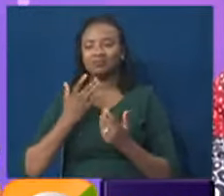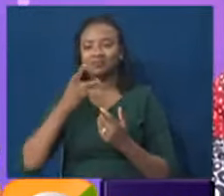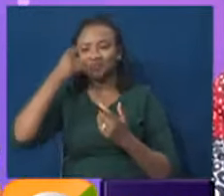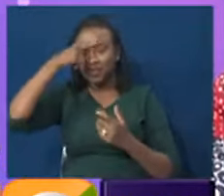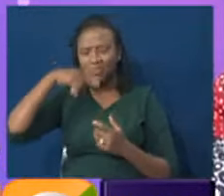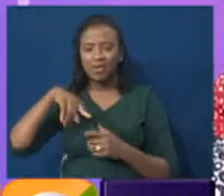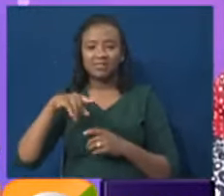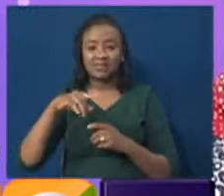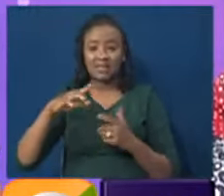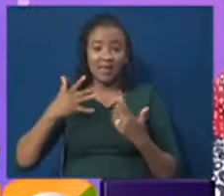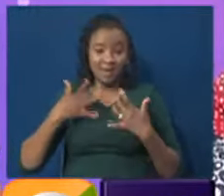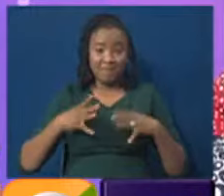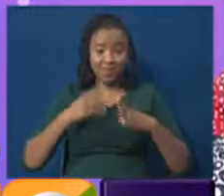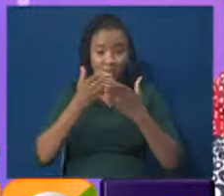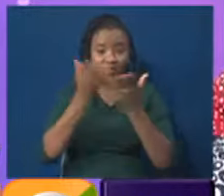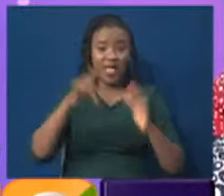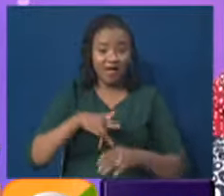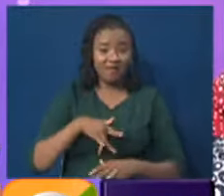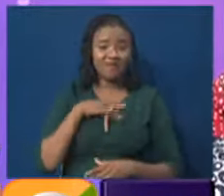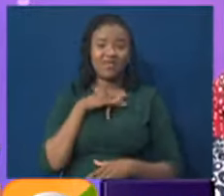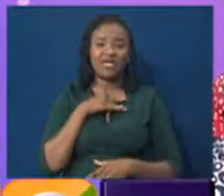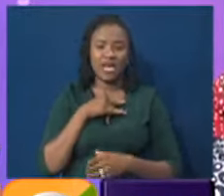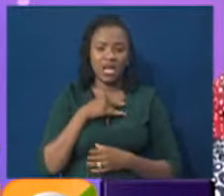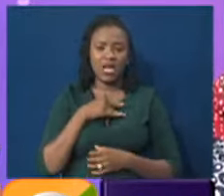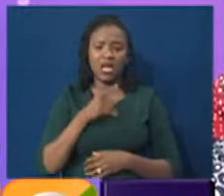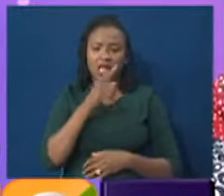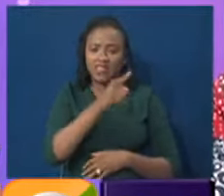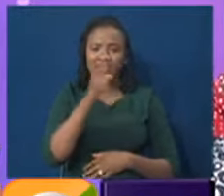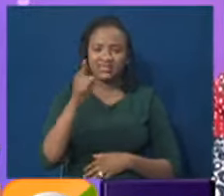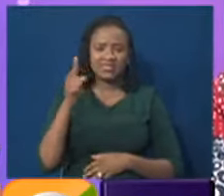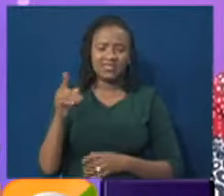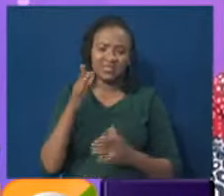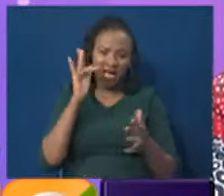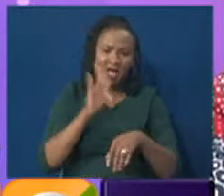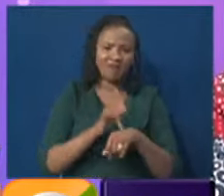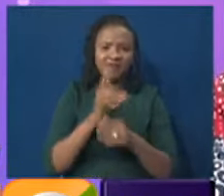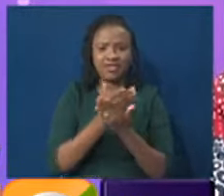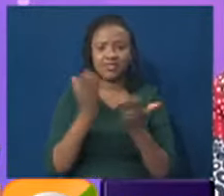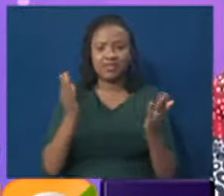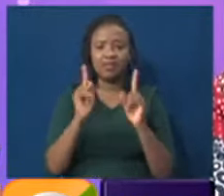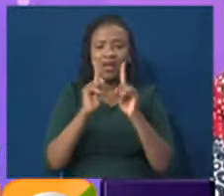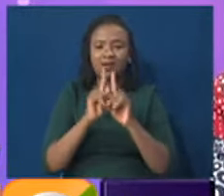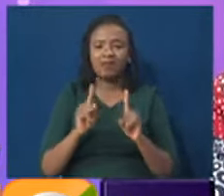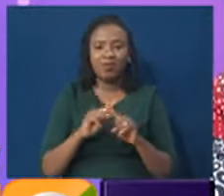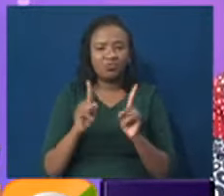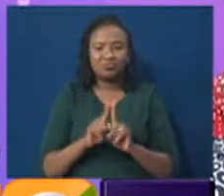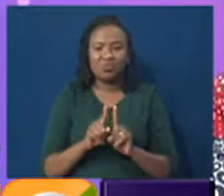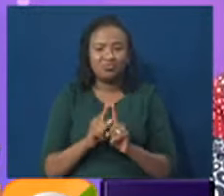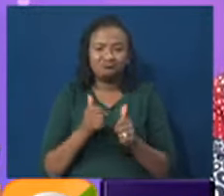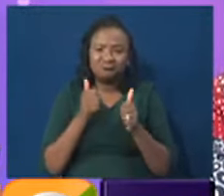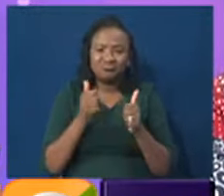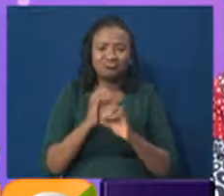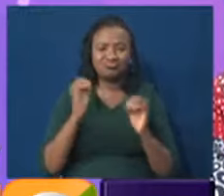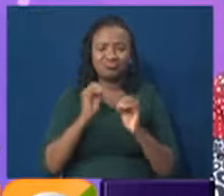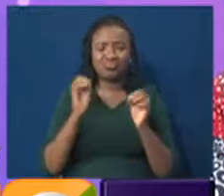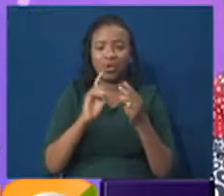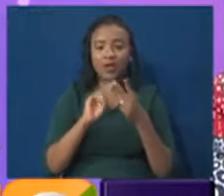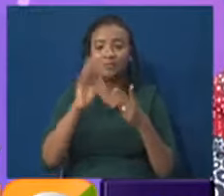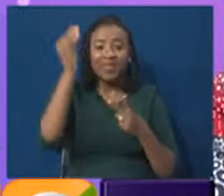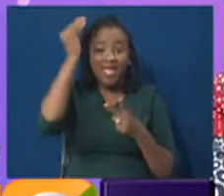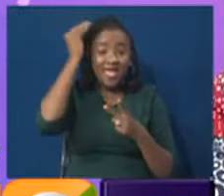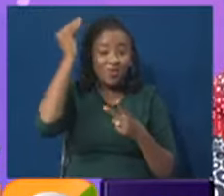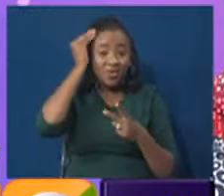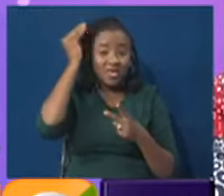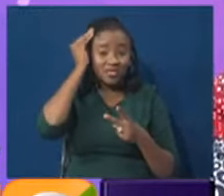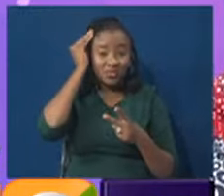the citizenry feels that that cost is hinging on them uncomfortably. Education, you yourselves